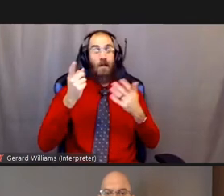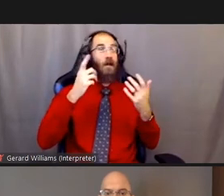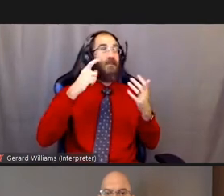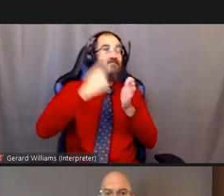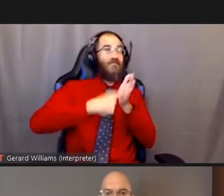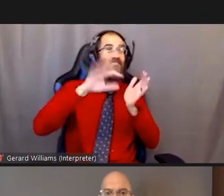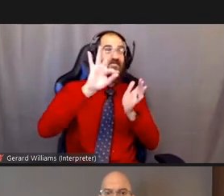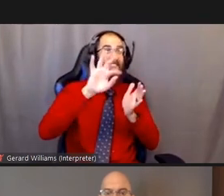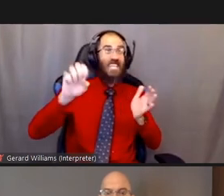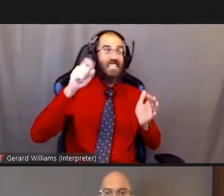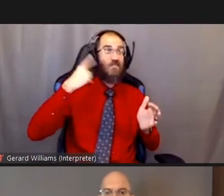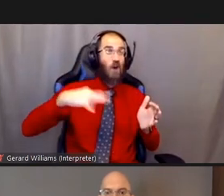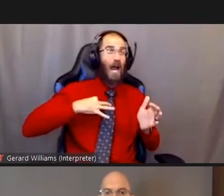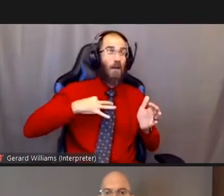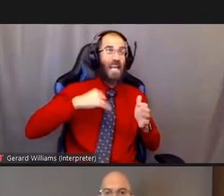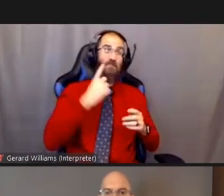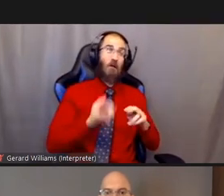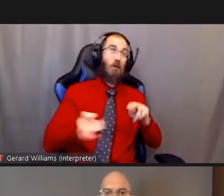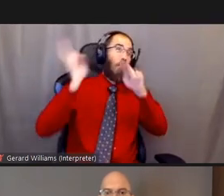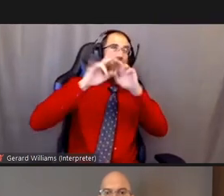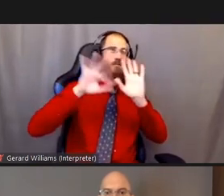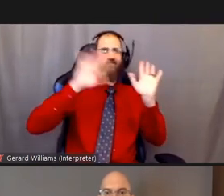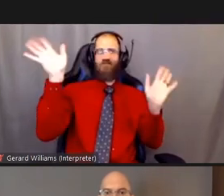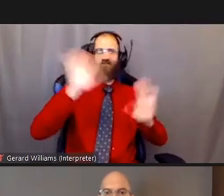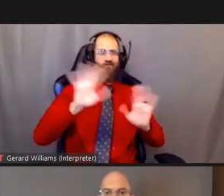shot clocks for small wireless facilities.